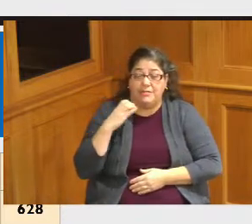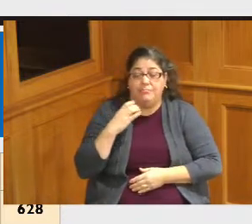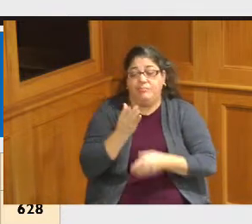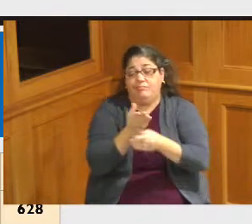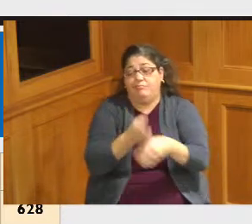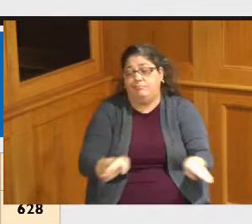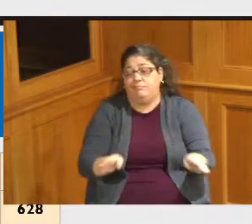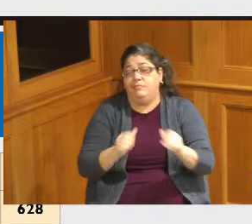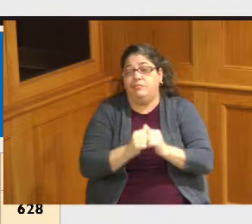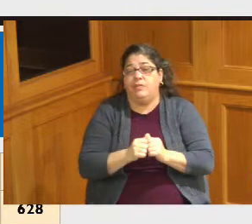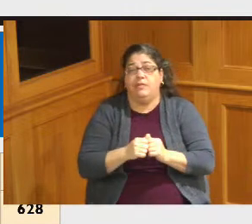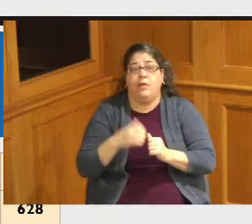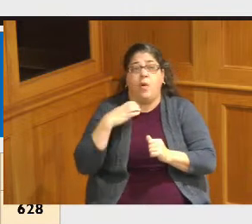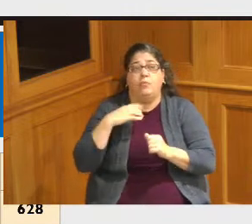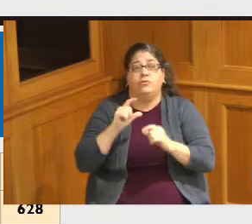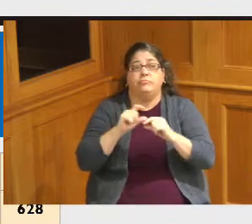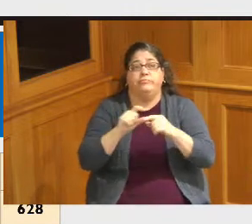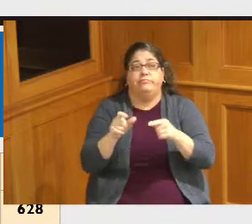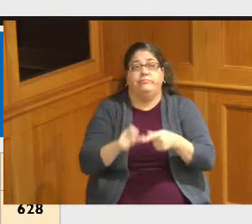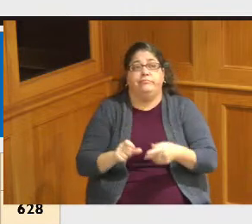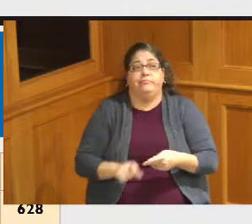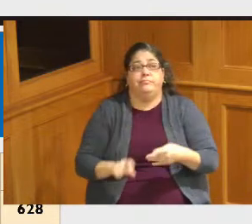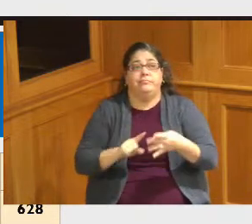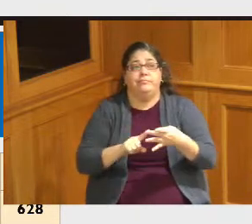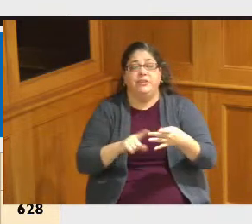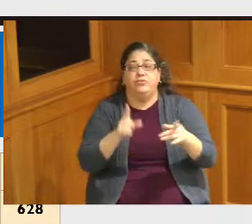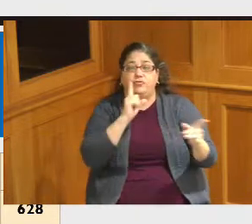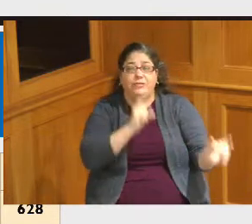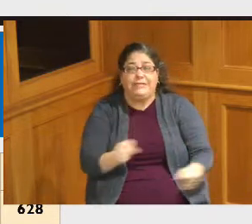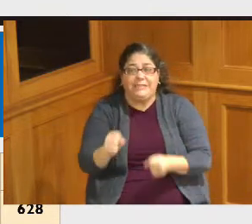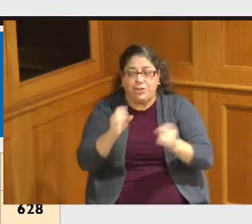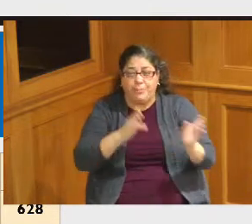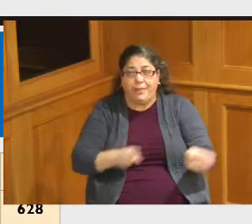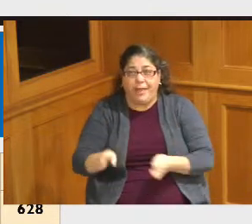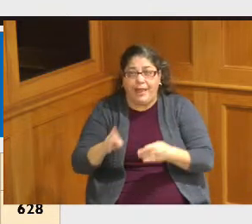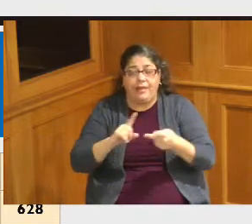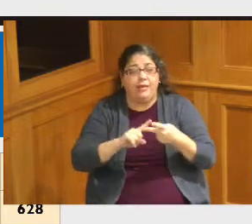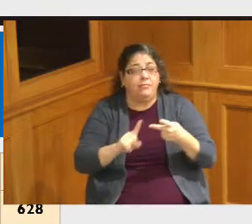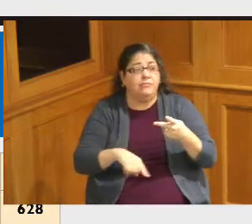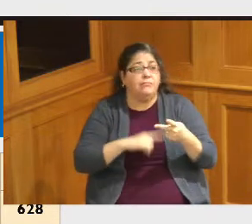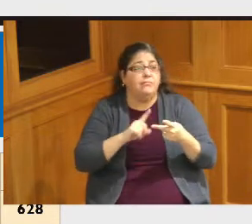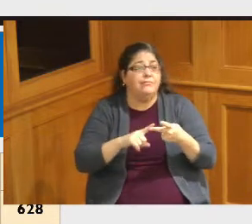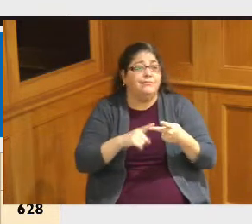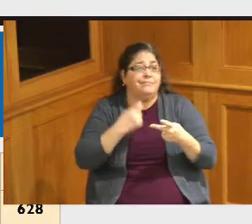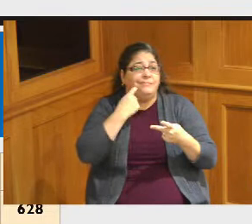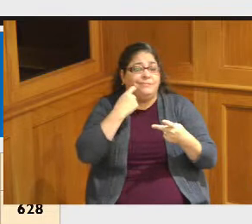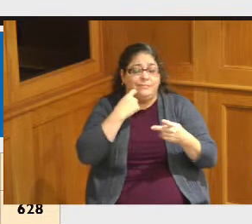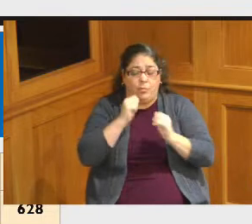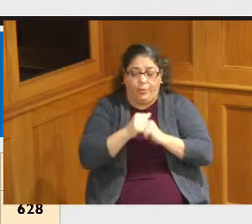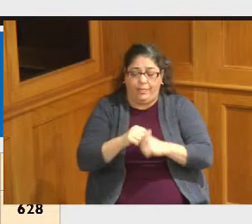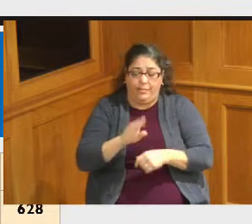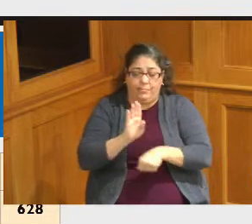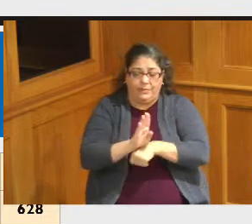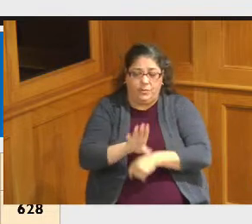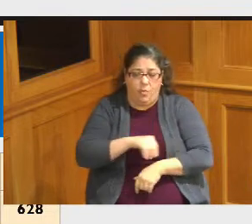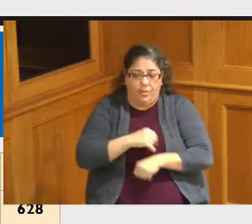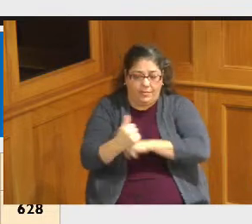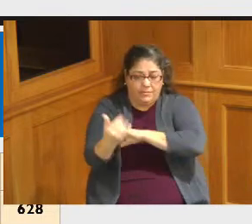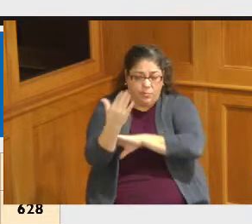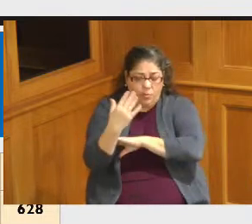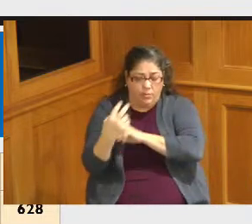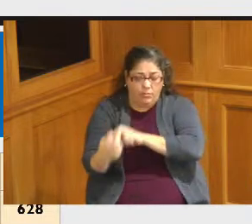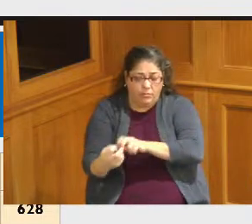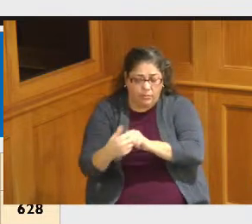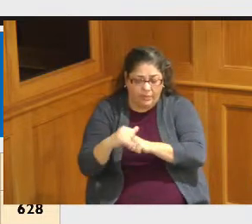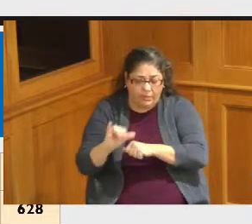it in some of those other areas, strategic planning. I was just with a business owner this morning,